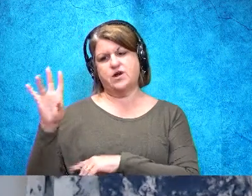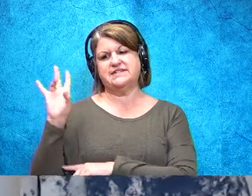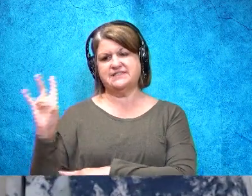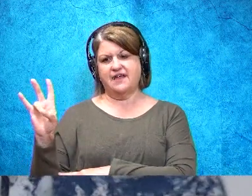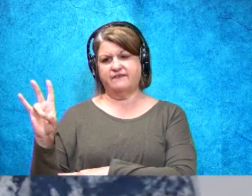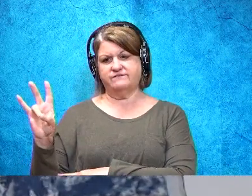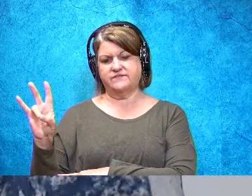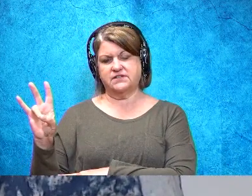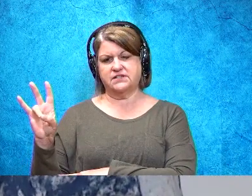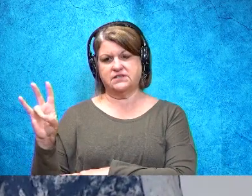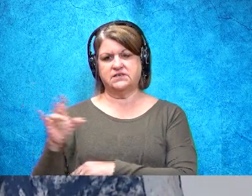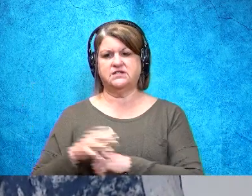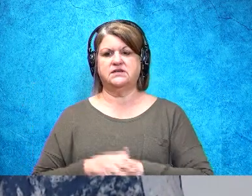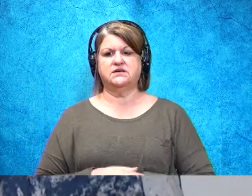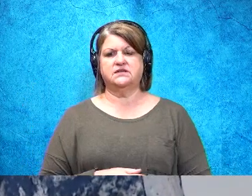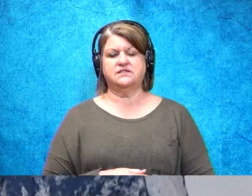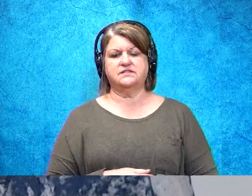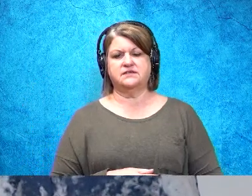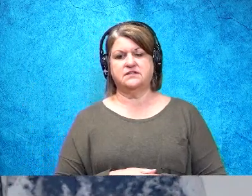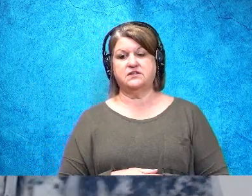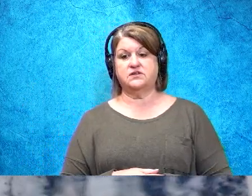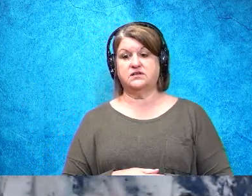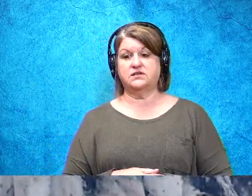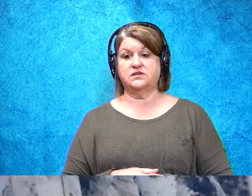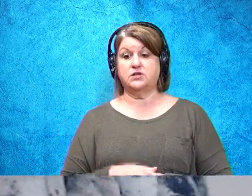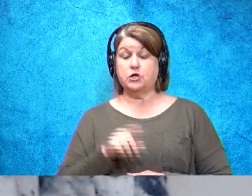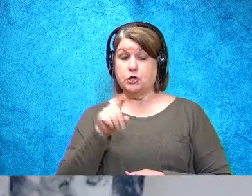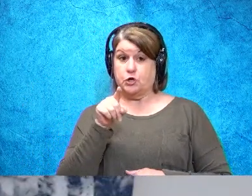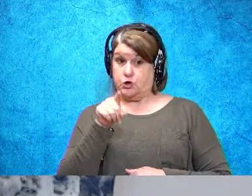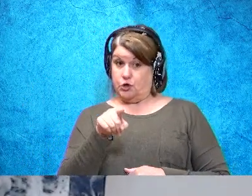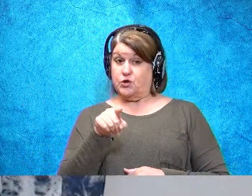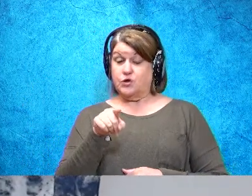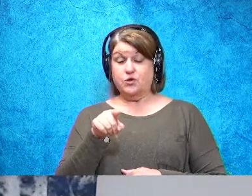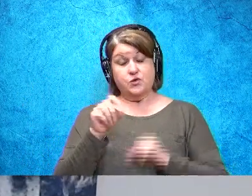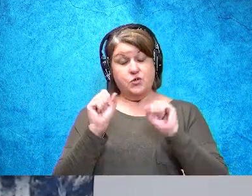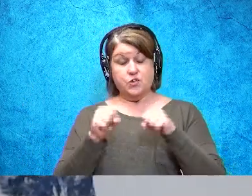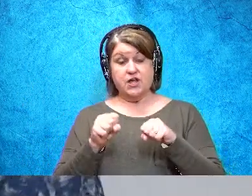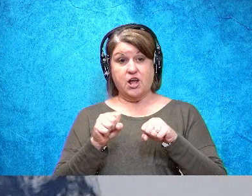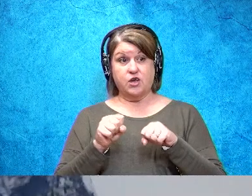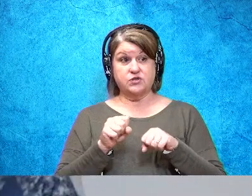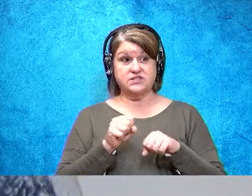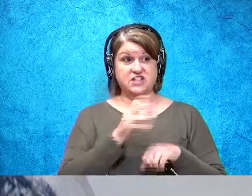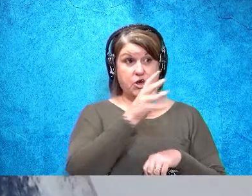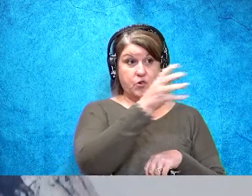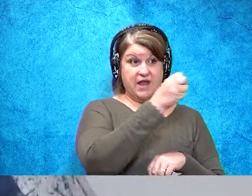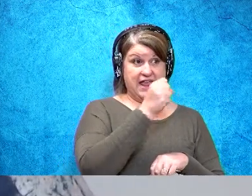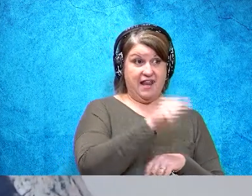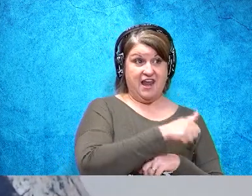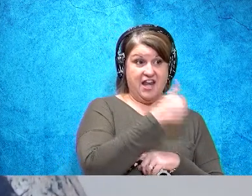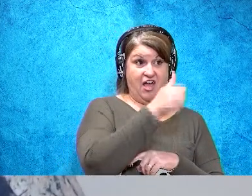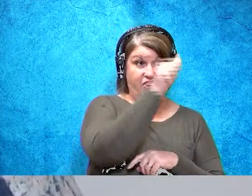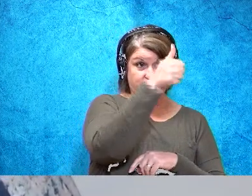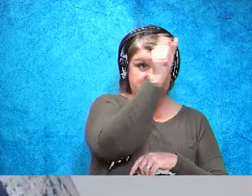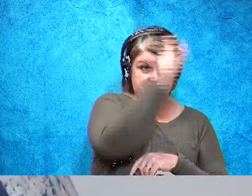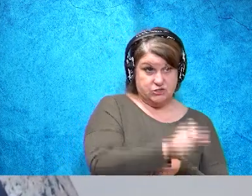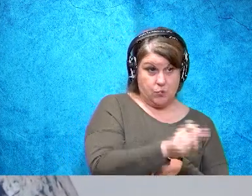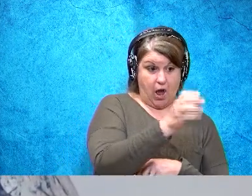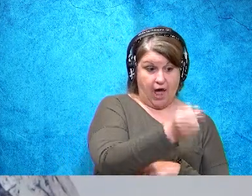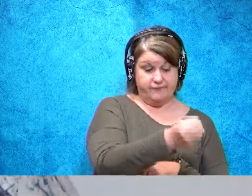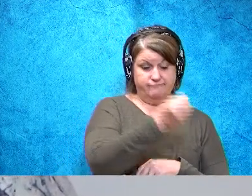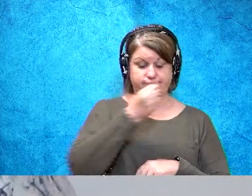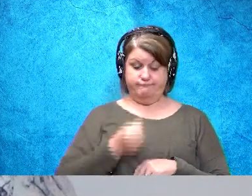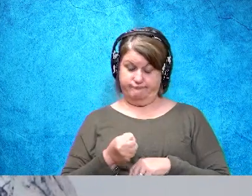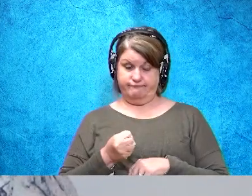47. You can even take out another 10. So you still have your